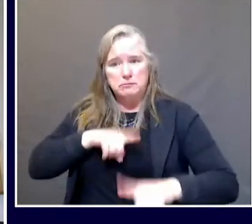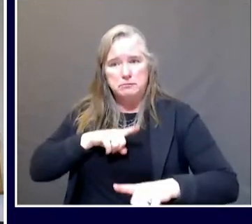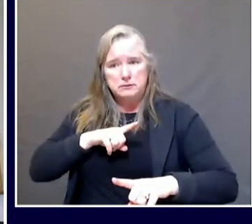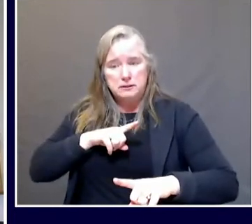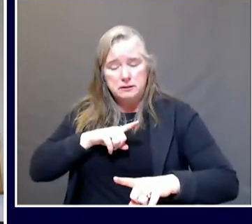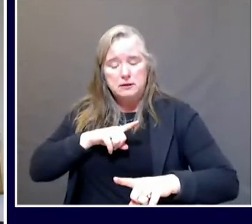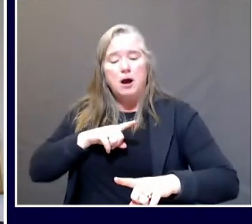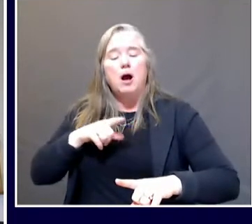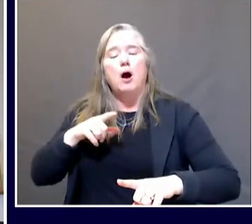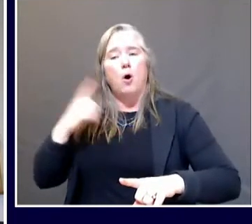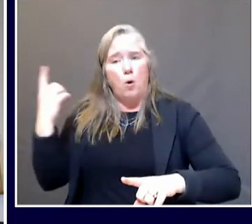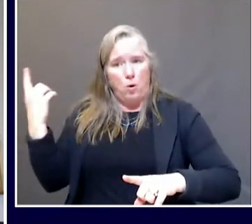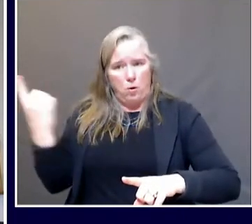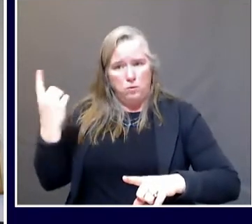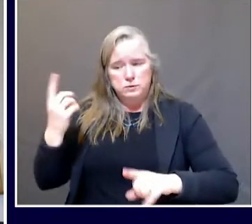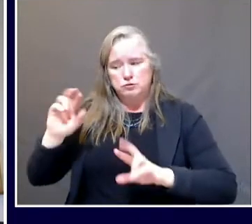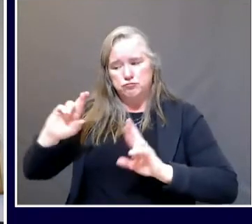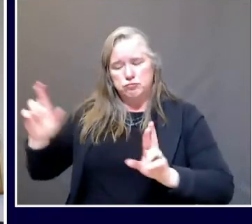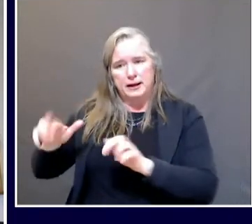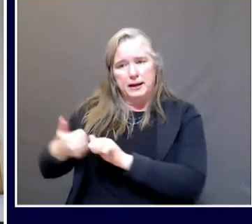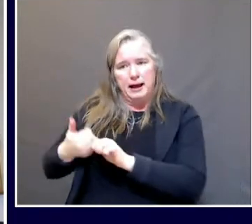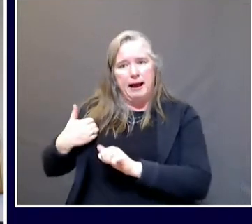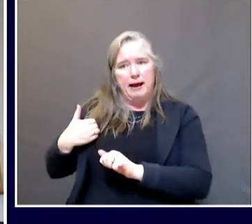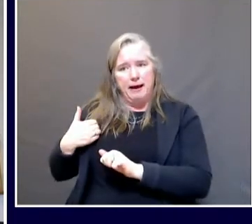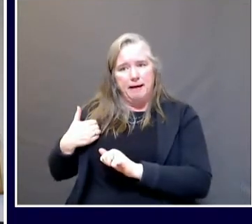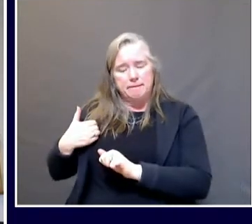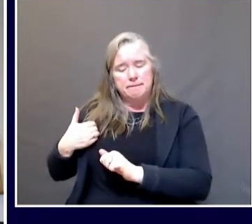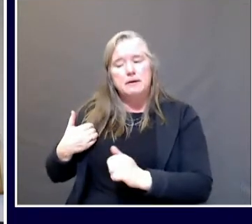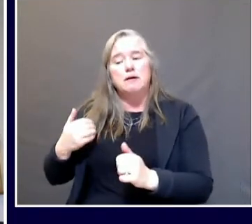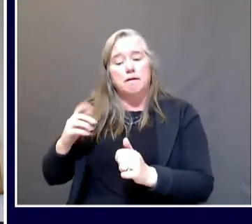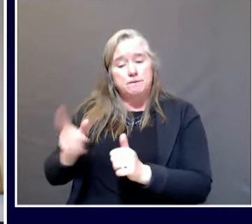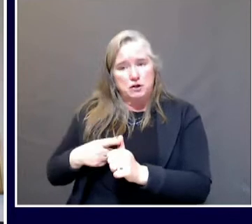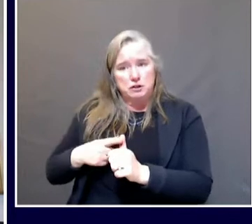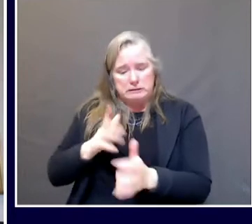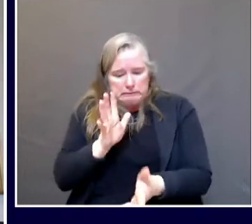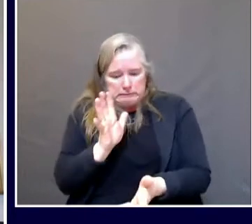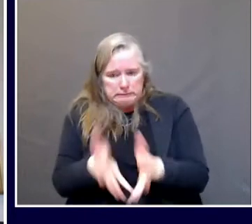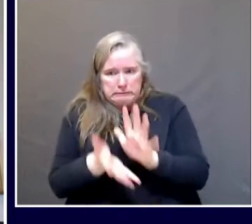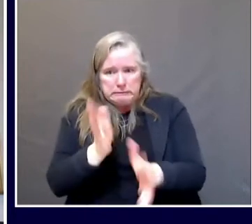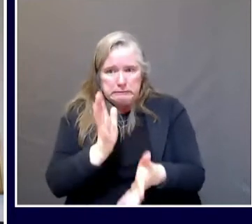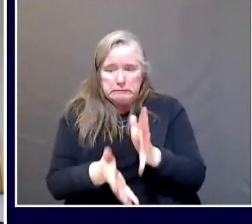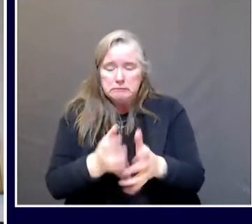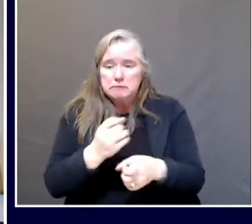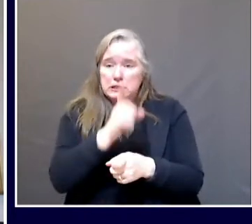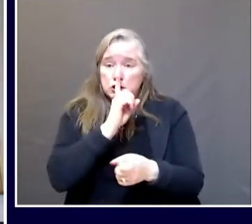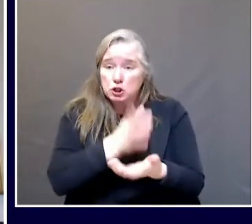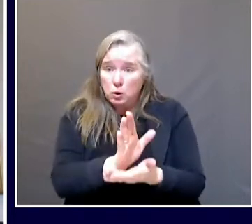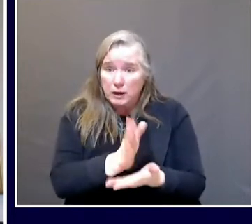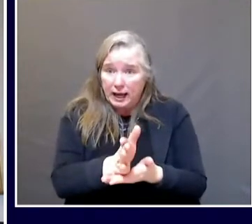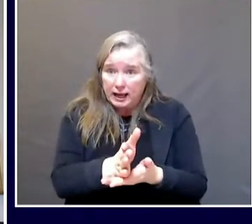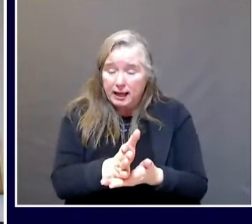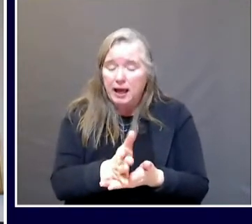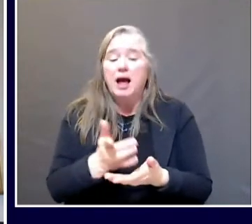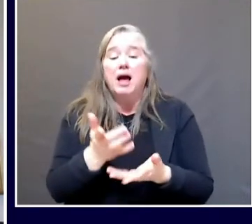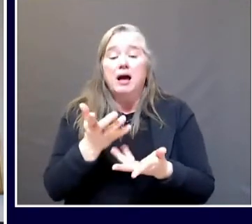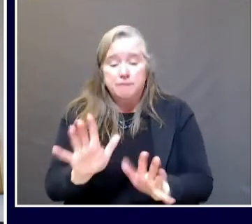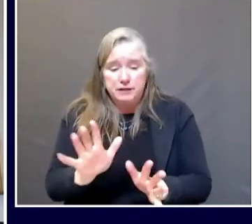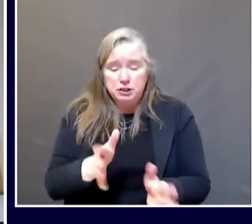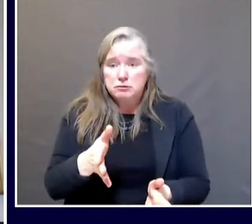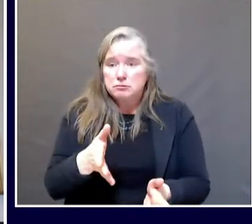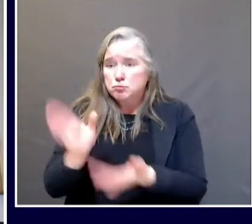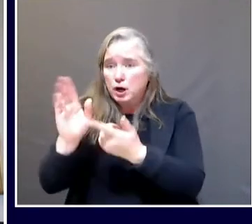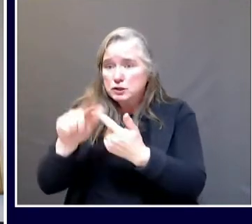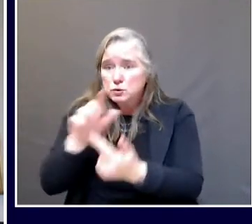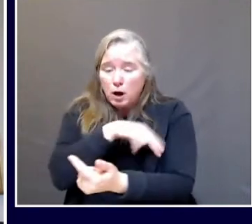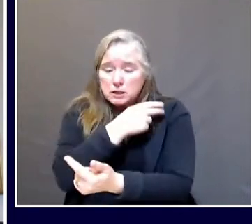receiving proper care, and then report that adverse reaction properly to the US CDC, which has an entire database